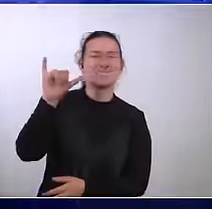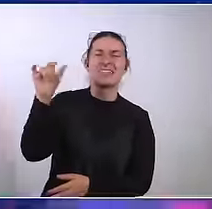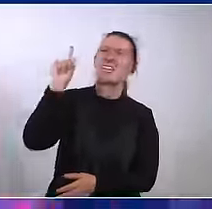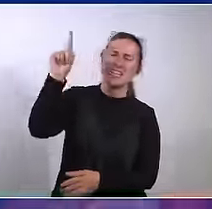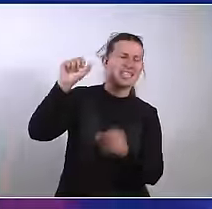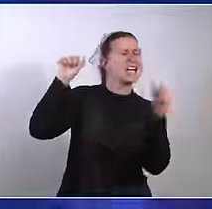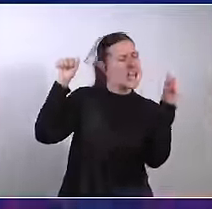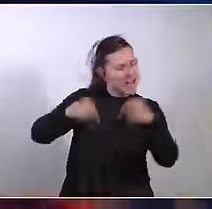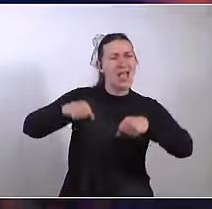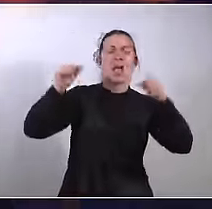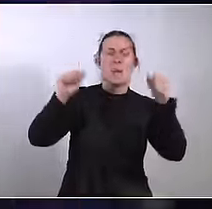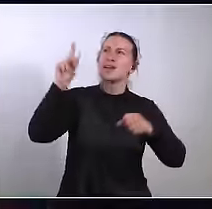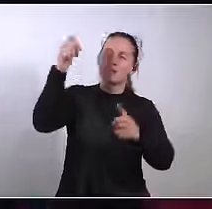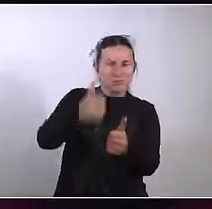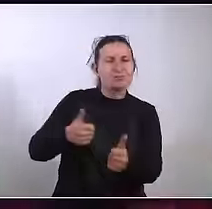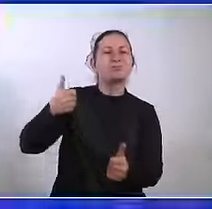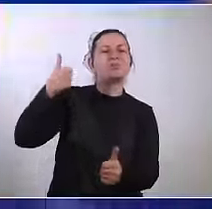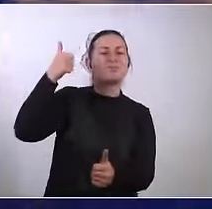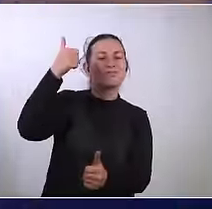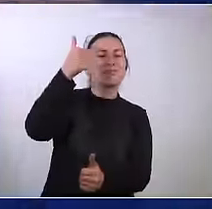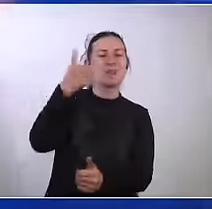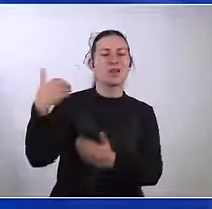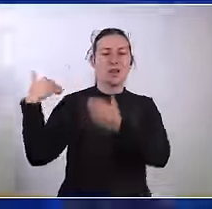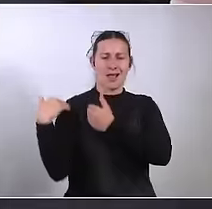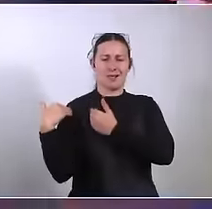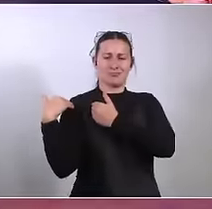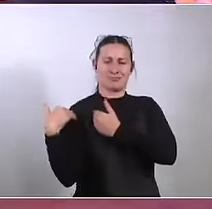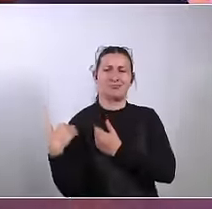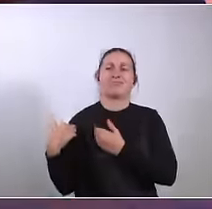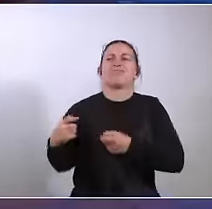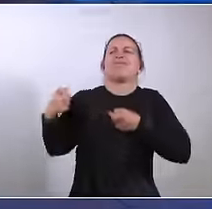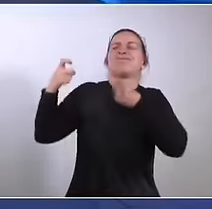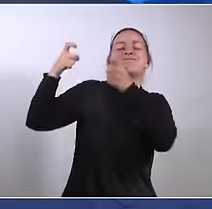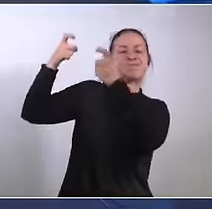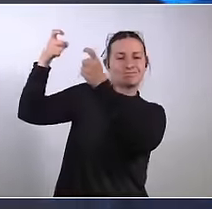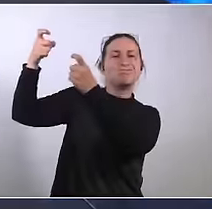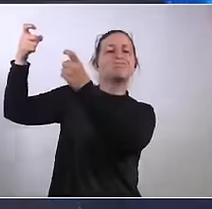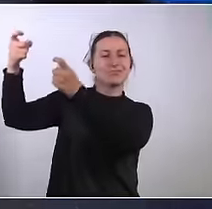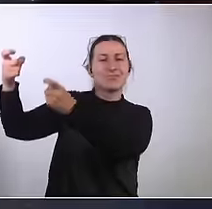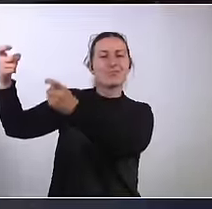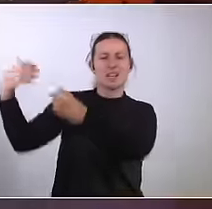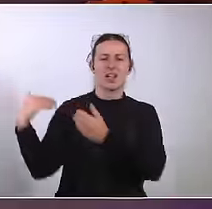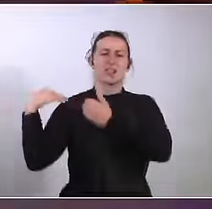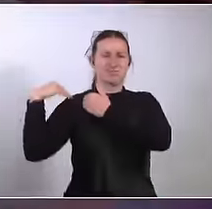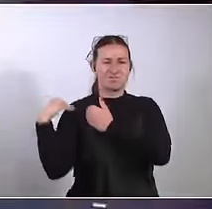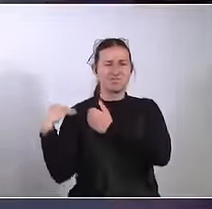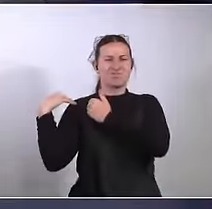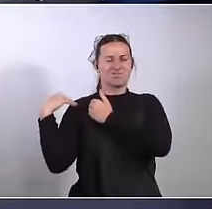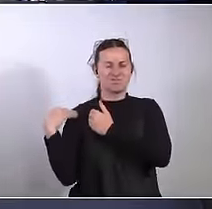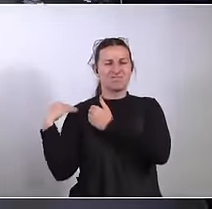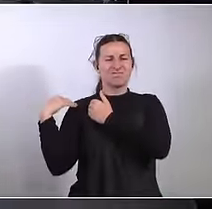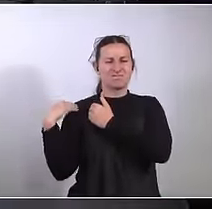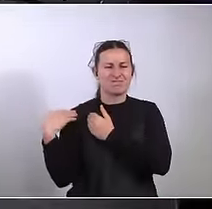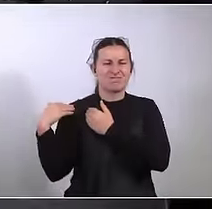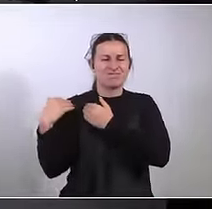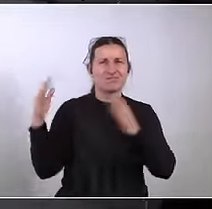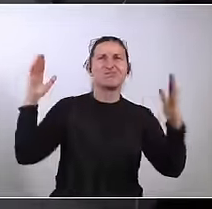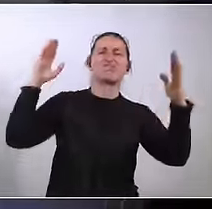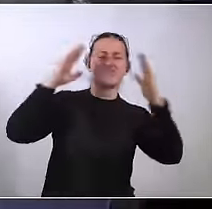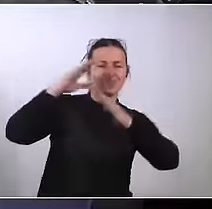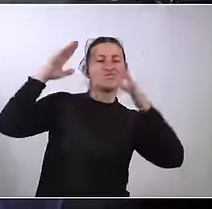able. Let's go. So cast your cares on him. Sing it out. All your burdens. Everybody say it. All your